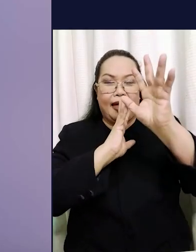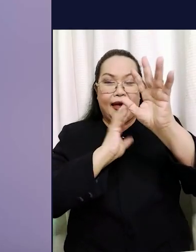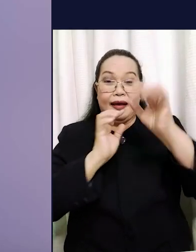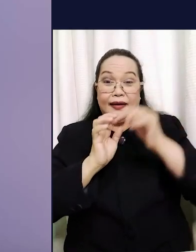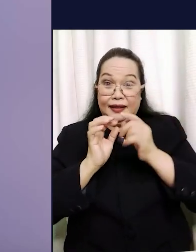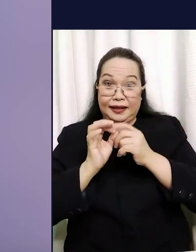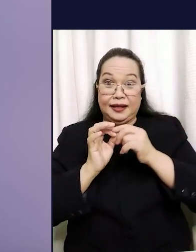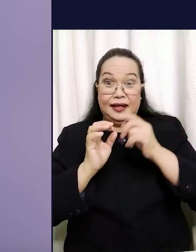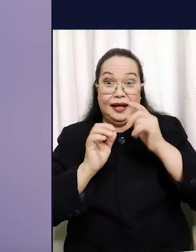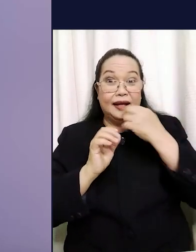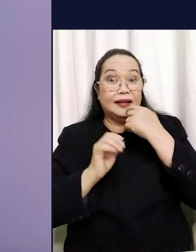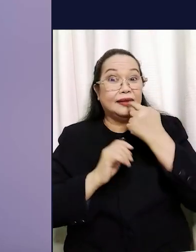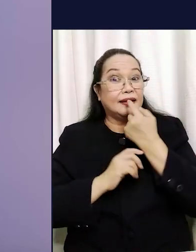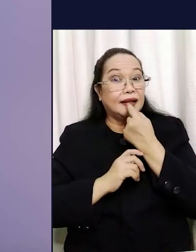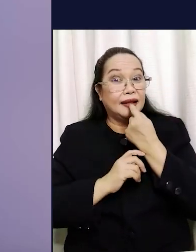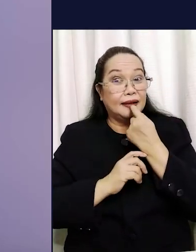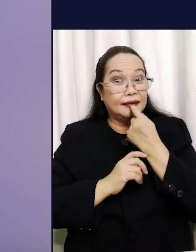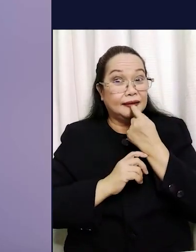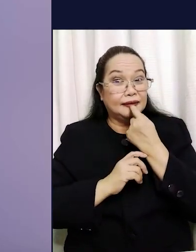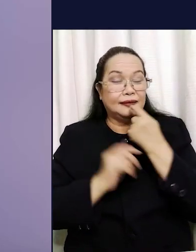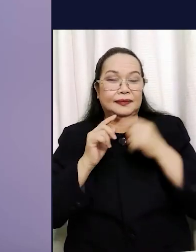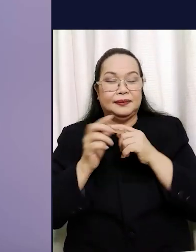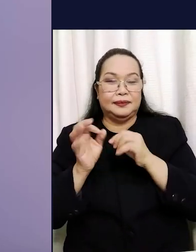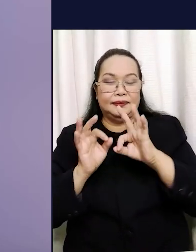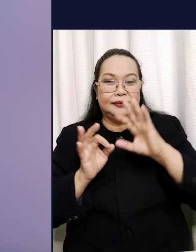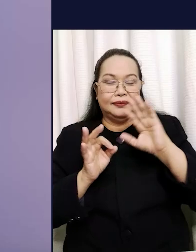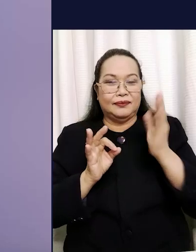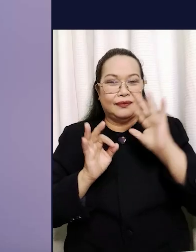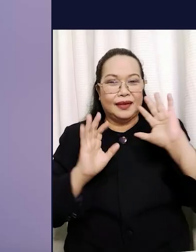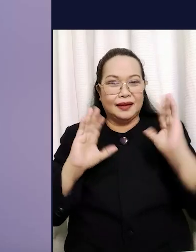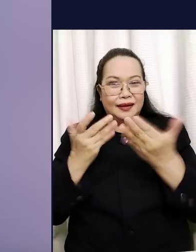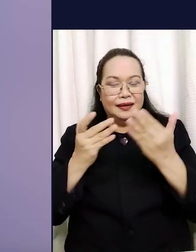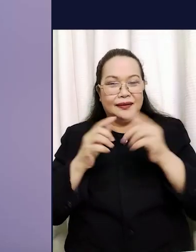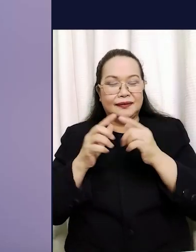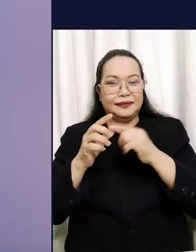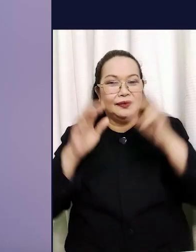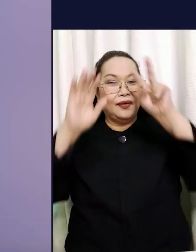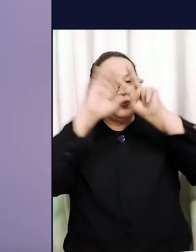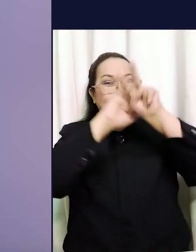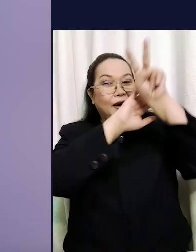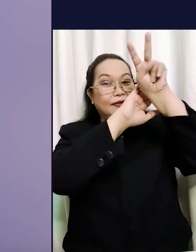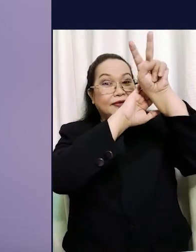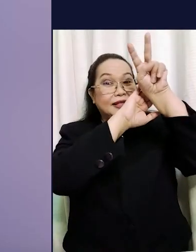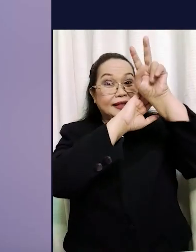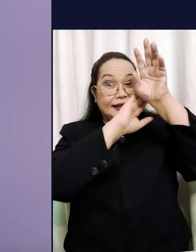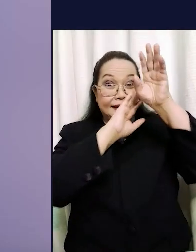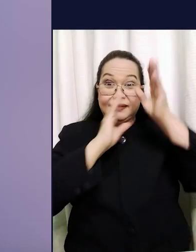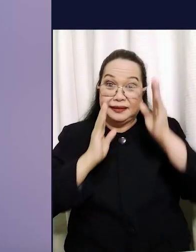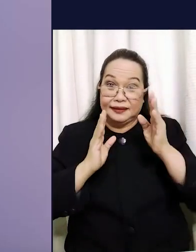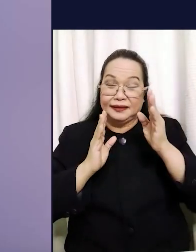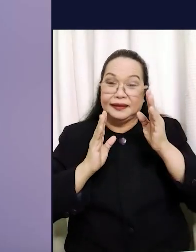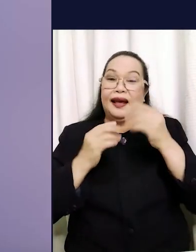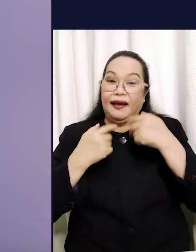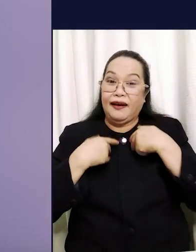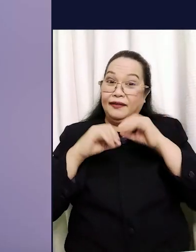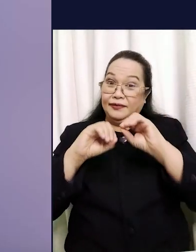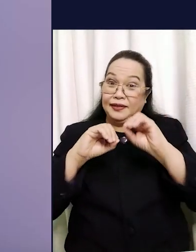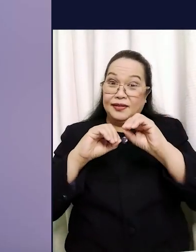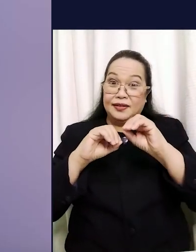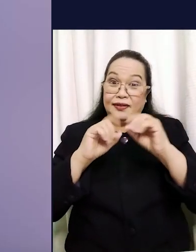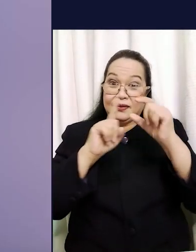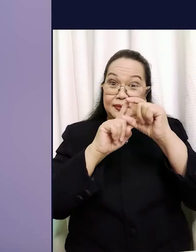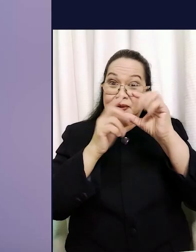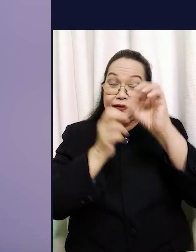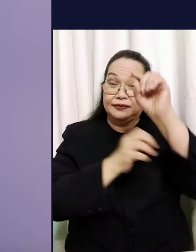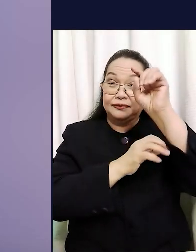Acts chapter 1, 2, and then so on and so forth, nandun yung speaking in tongues. Di ba? Nandun doon